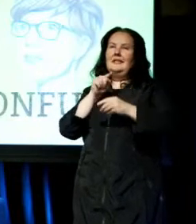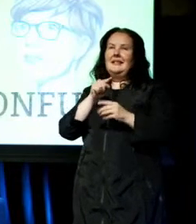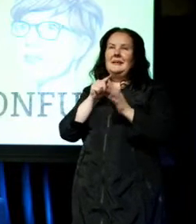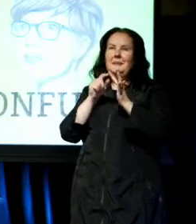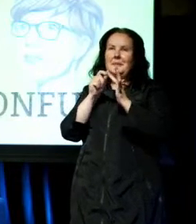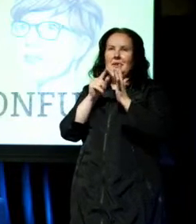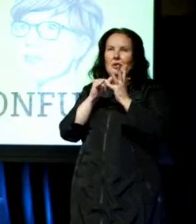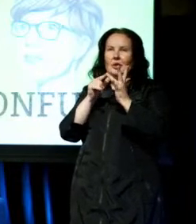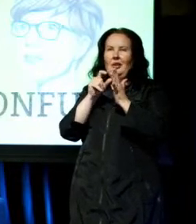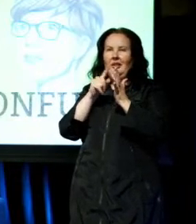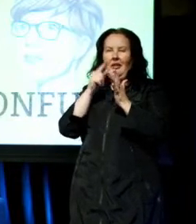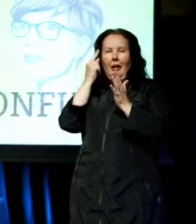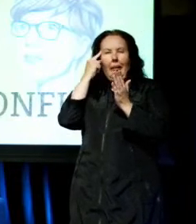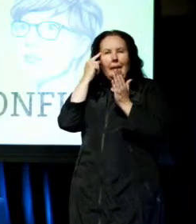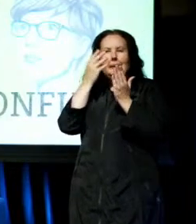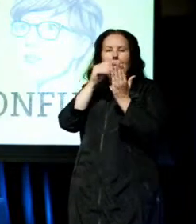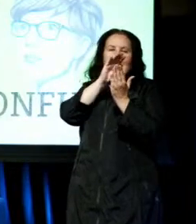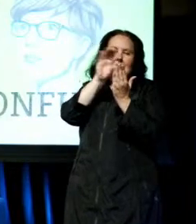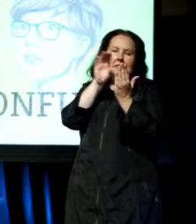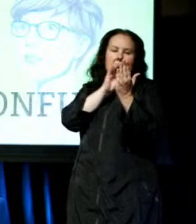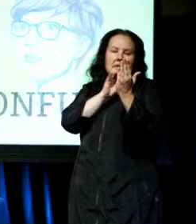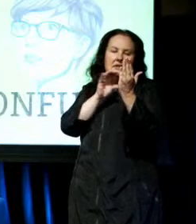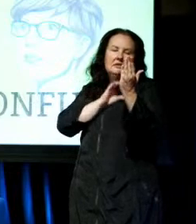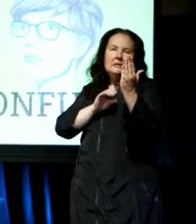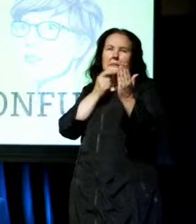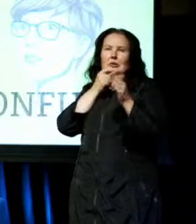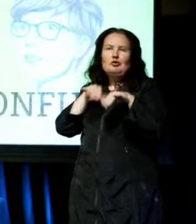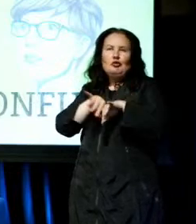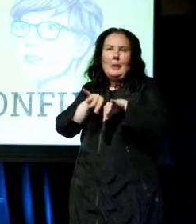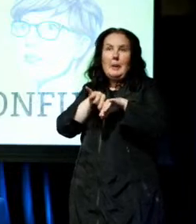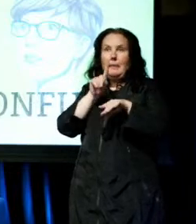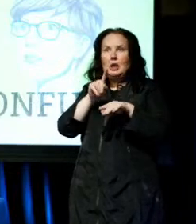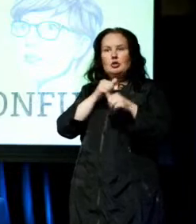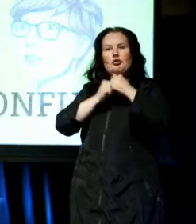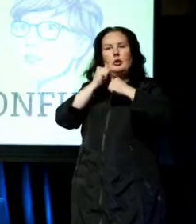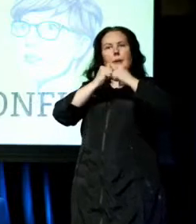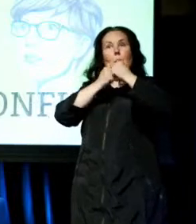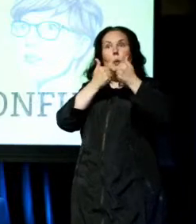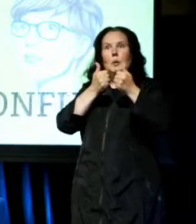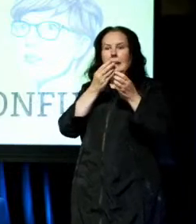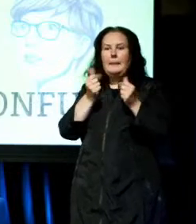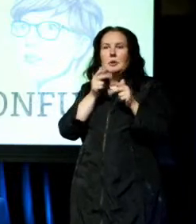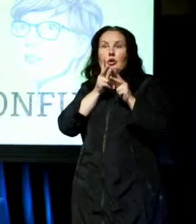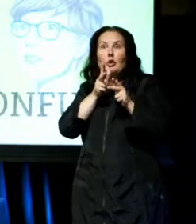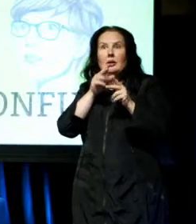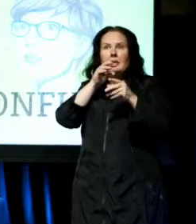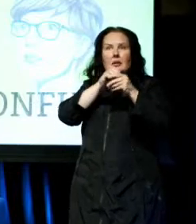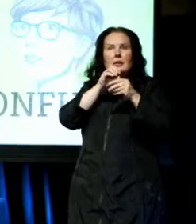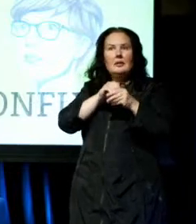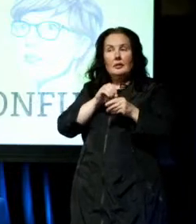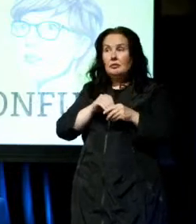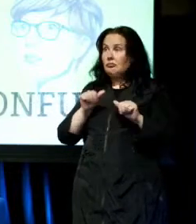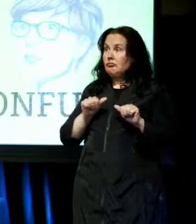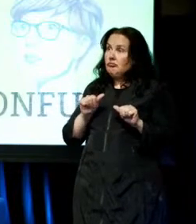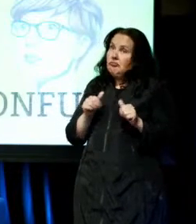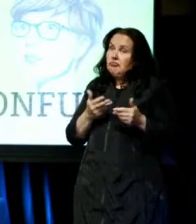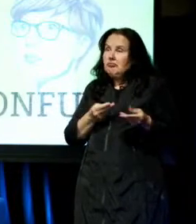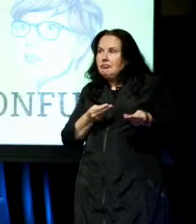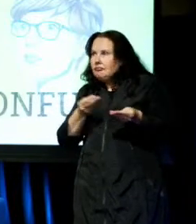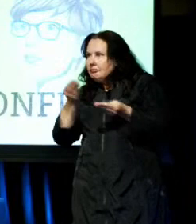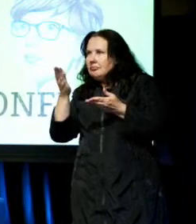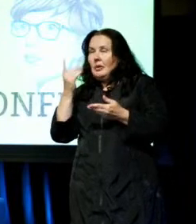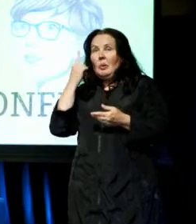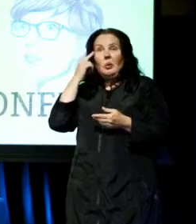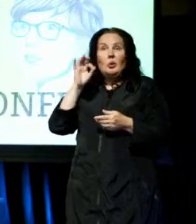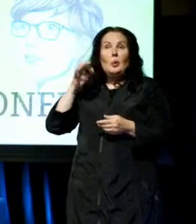the structure idea is good, and there are maybe a few jokes in there that are okay. And so I just thought,